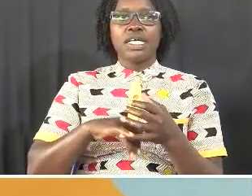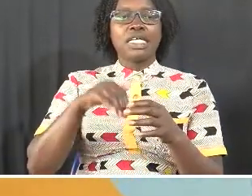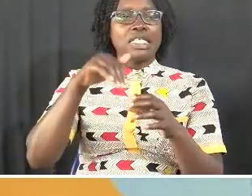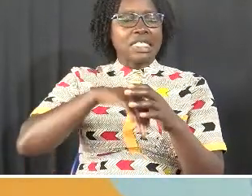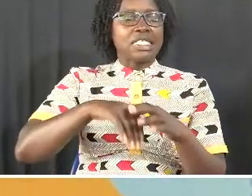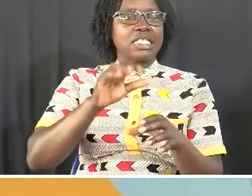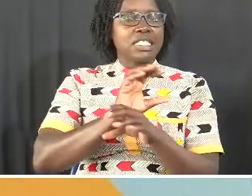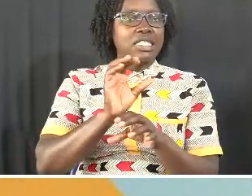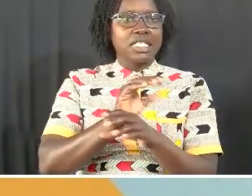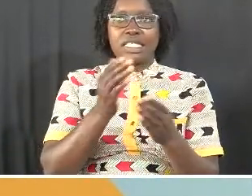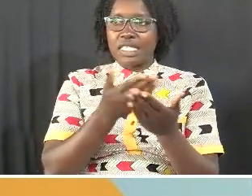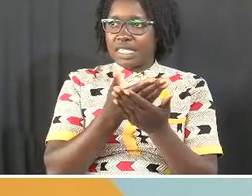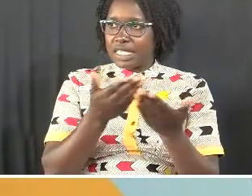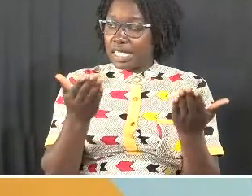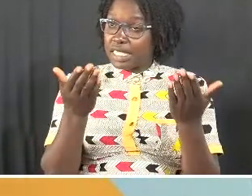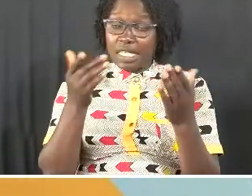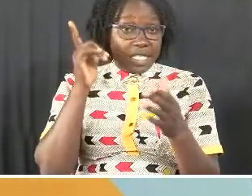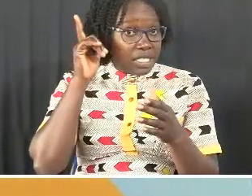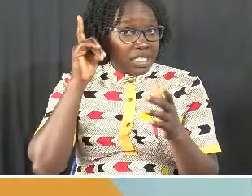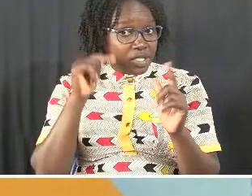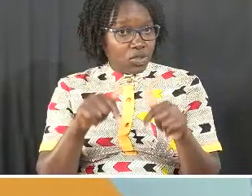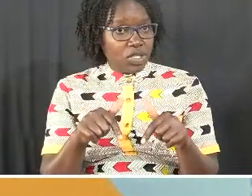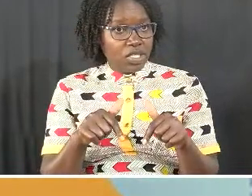church listening to me today.